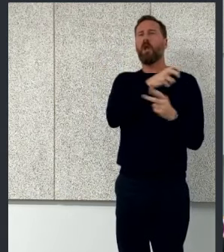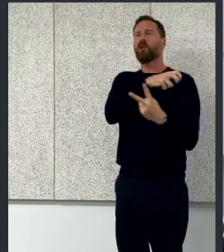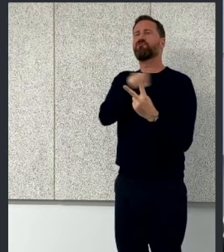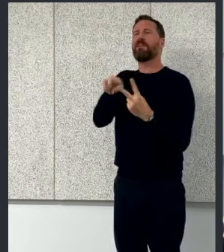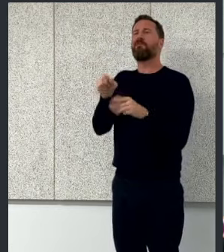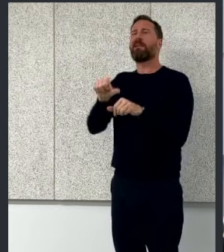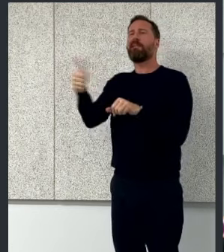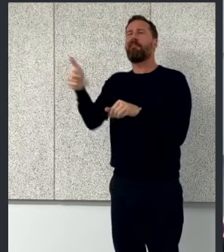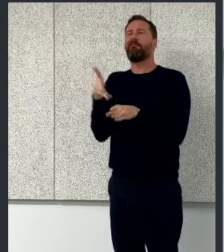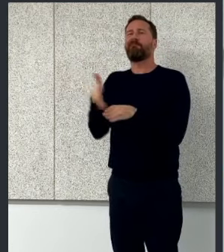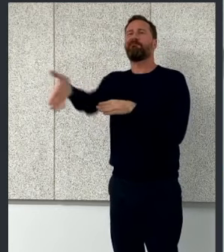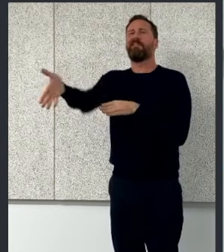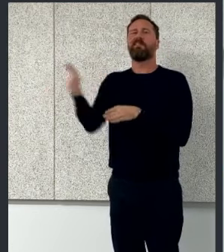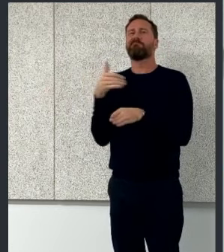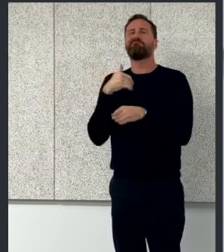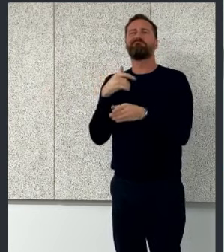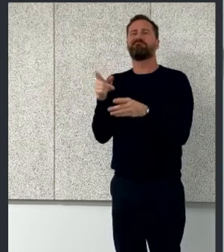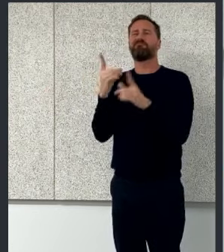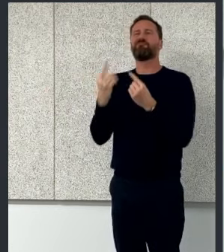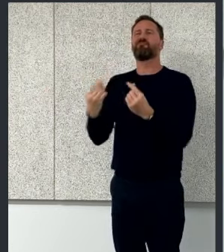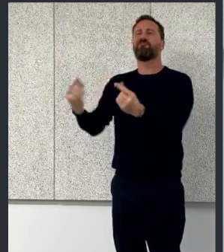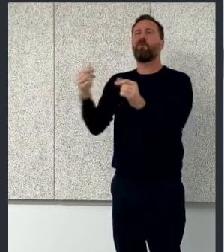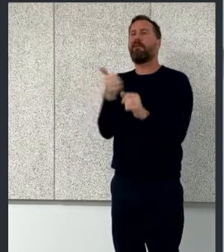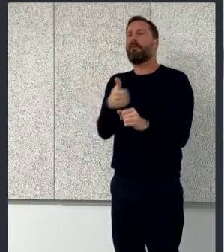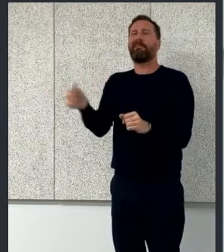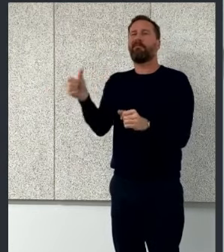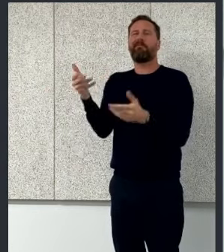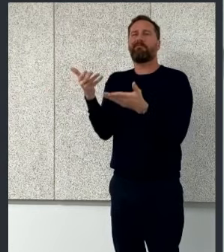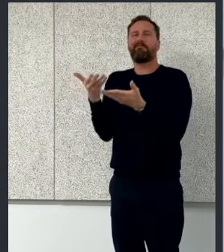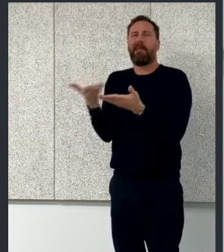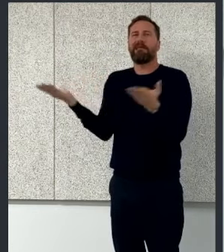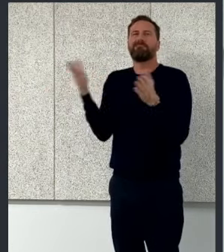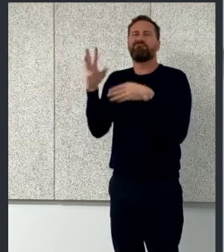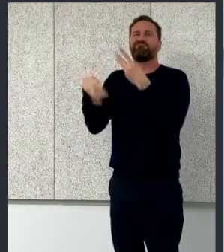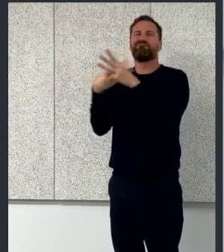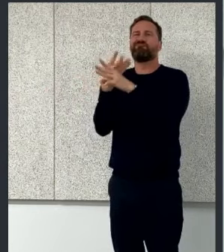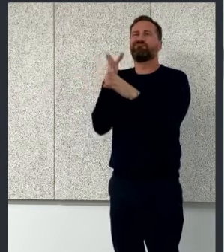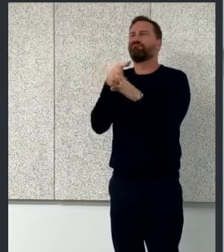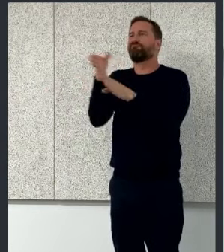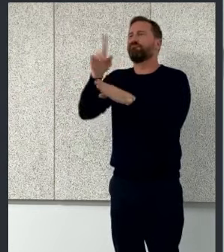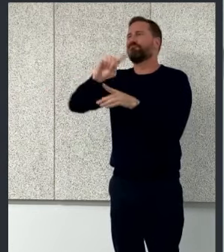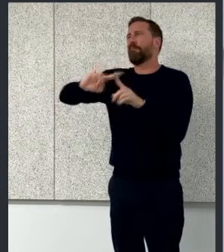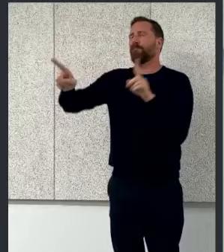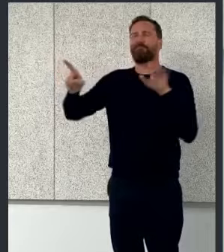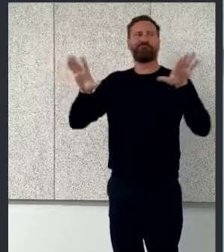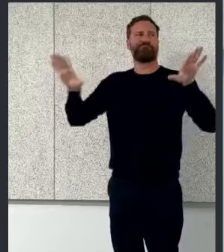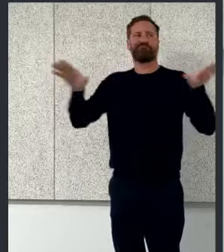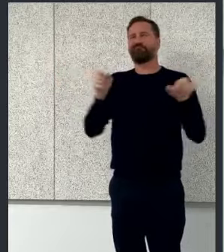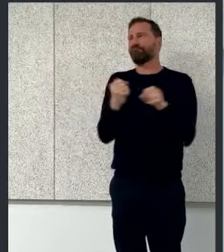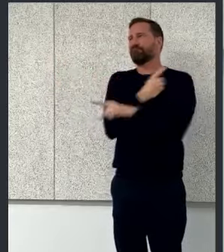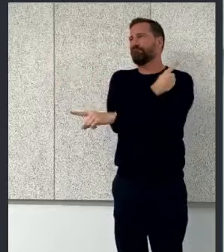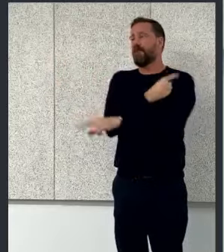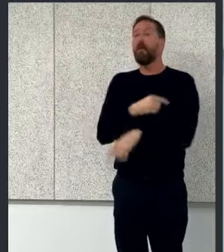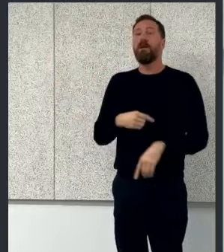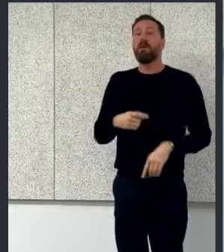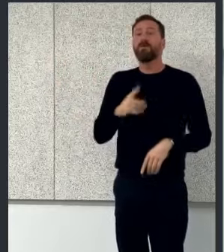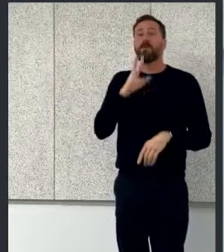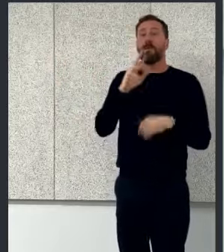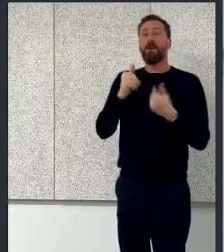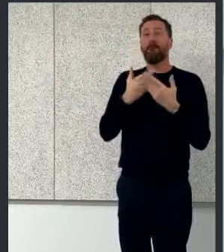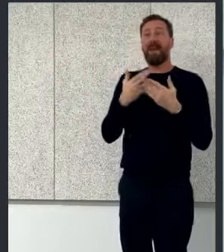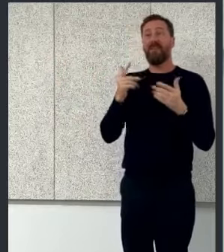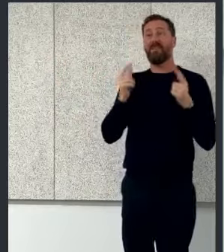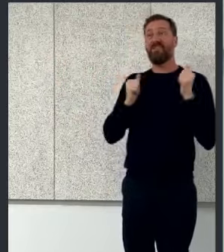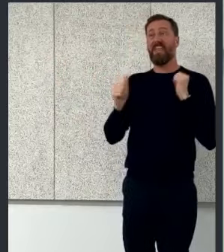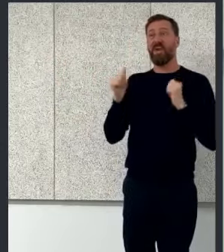it strikes me that when we talk about our audiences and our communities, we're always talking about theater being additive